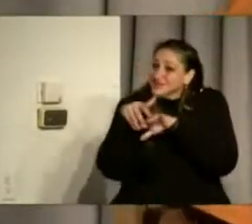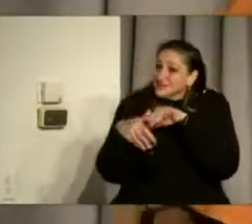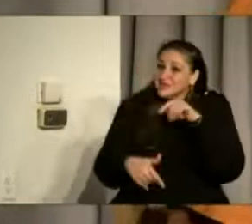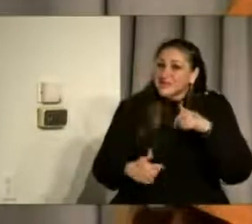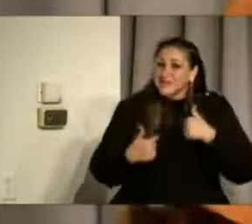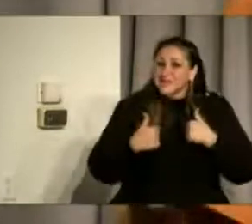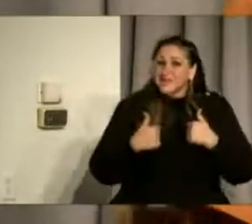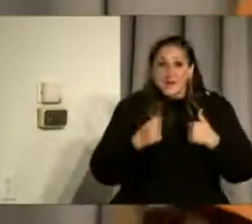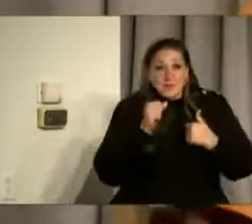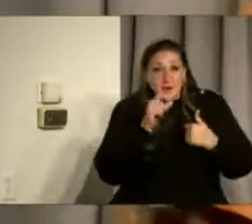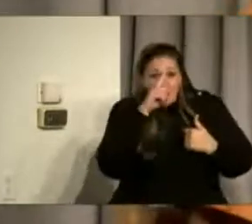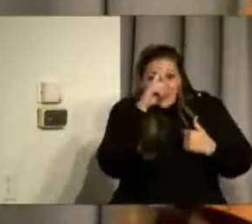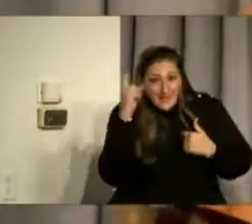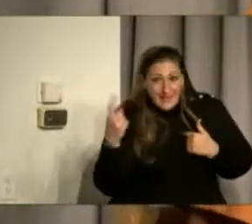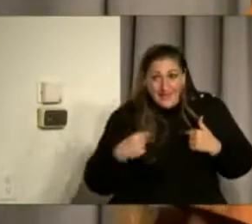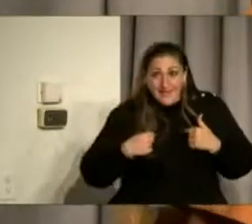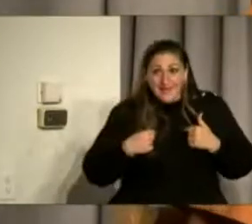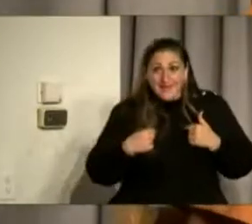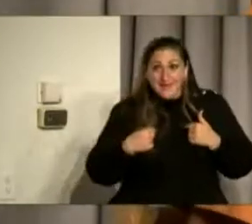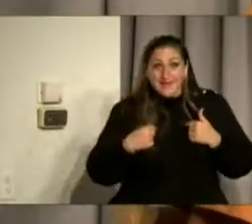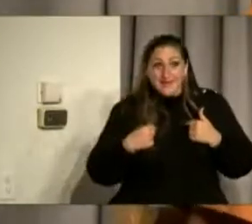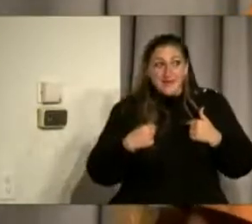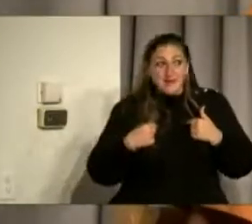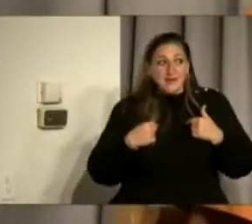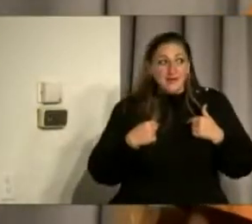I'm not white.